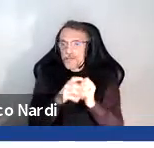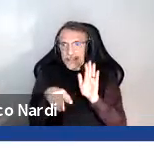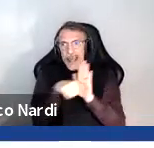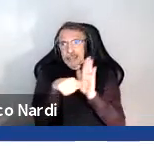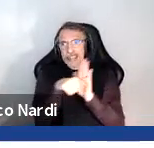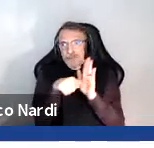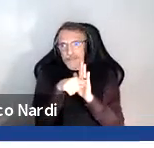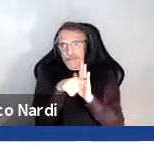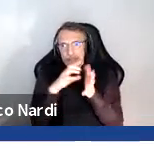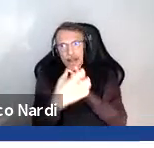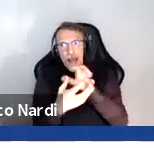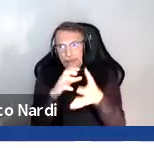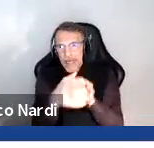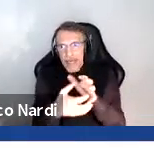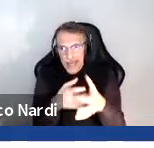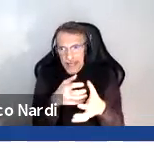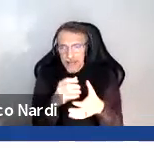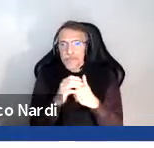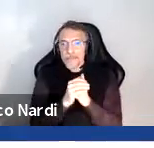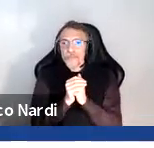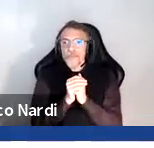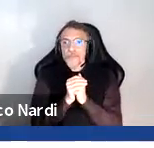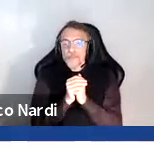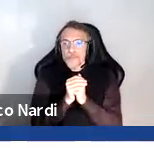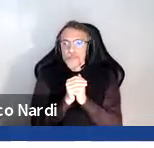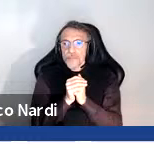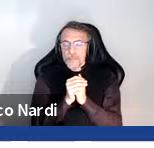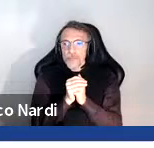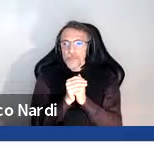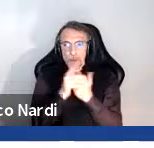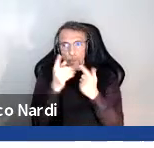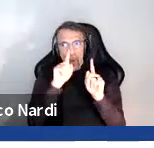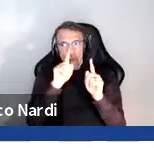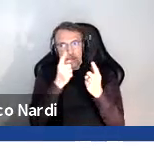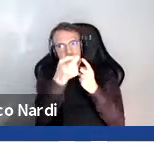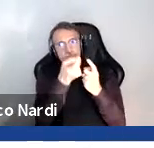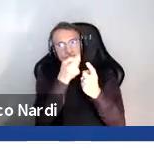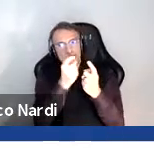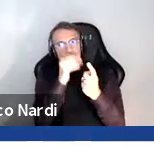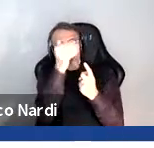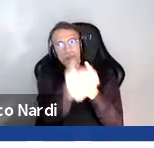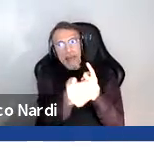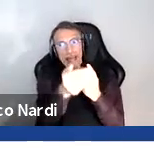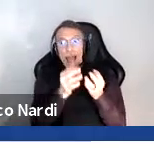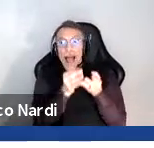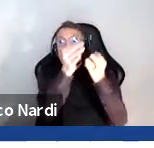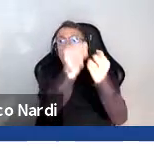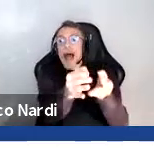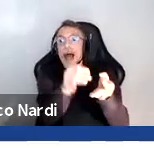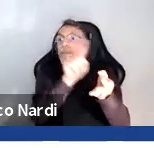adverse dynamics that lie ahead of us. If I have,